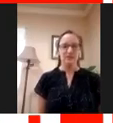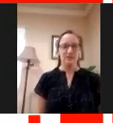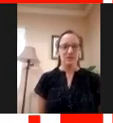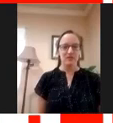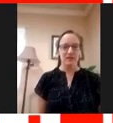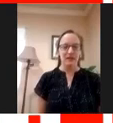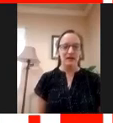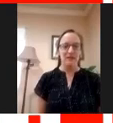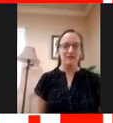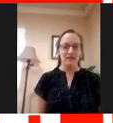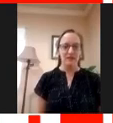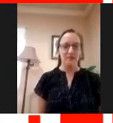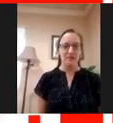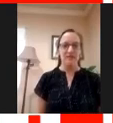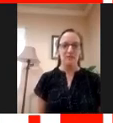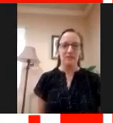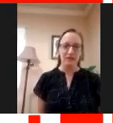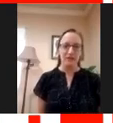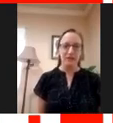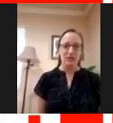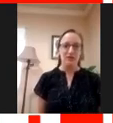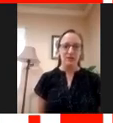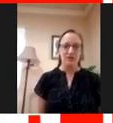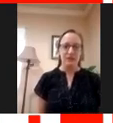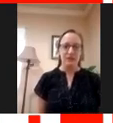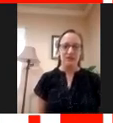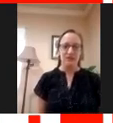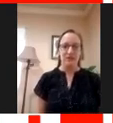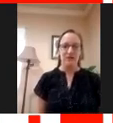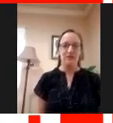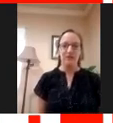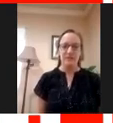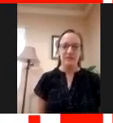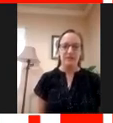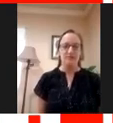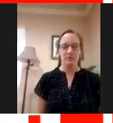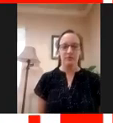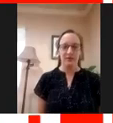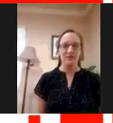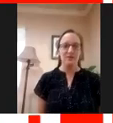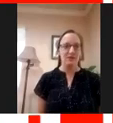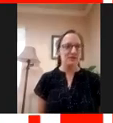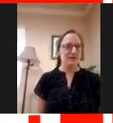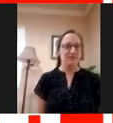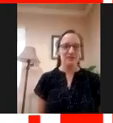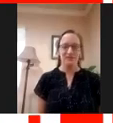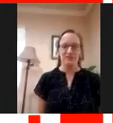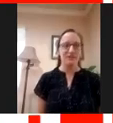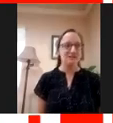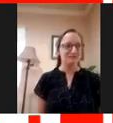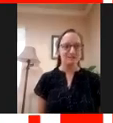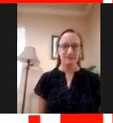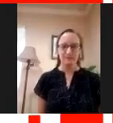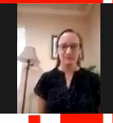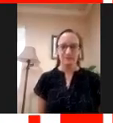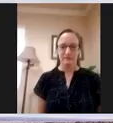Sacramento District, and I'm here today with Melissa Weymiller, who is a project manager in our flood risk management program, also at the Sacramento District.